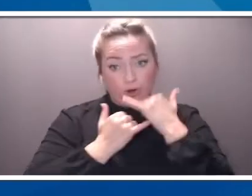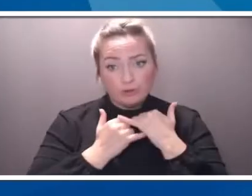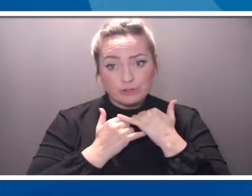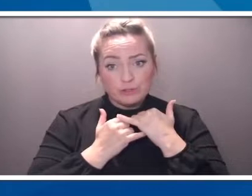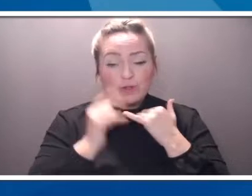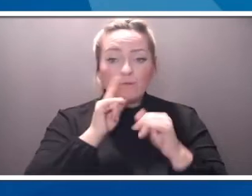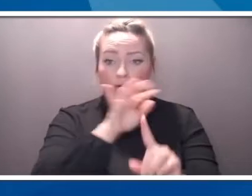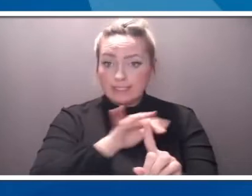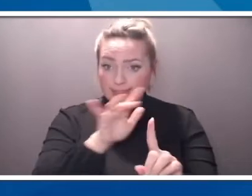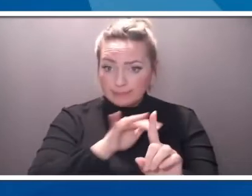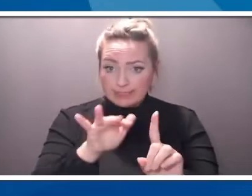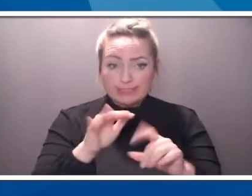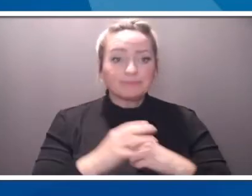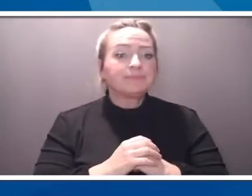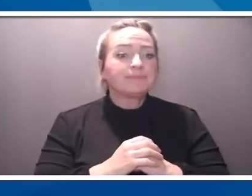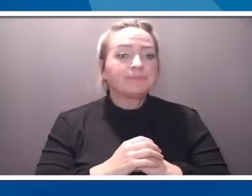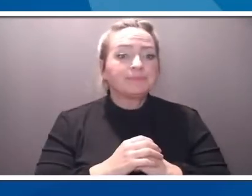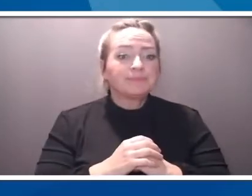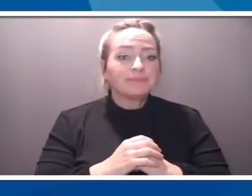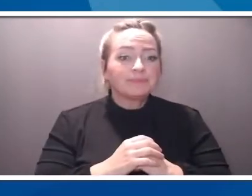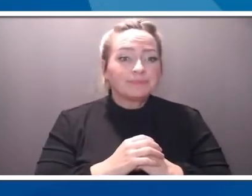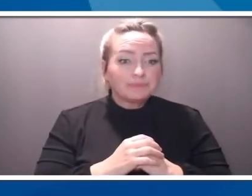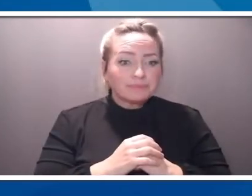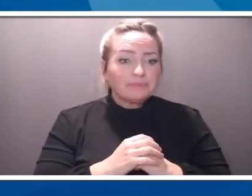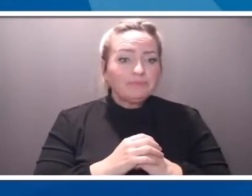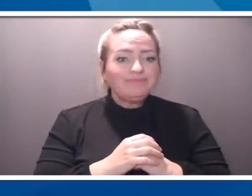we report errors in assessments.